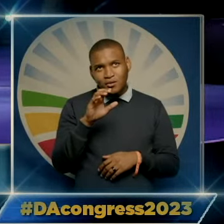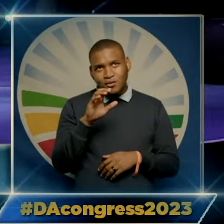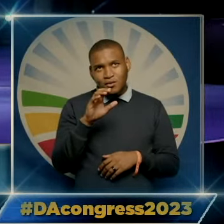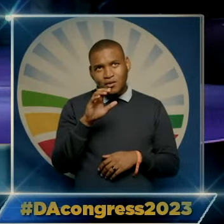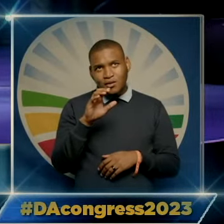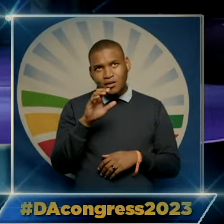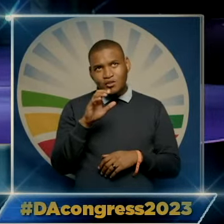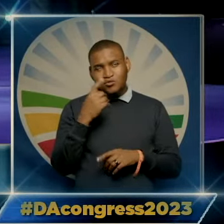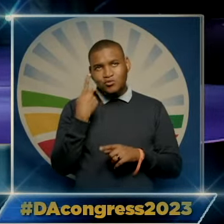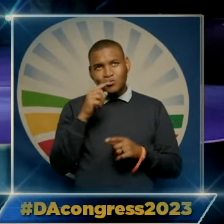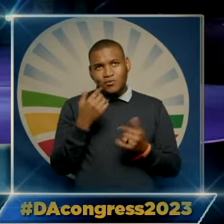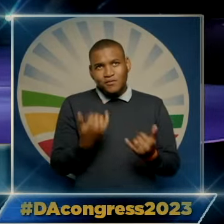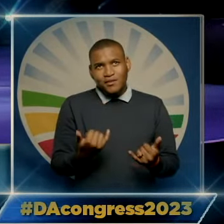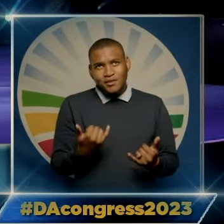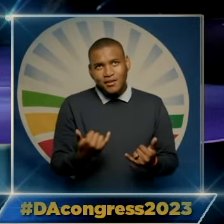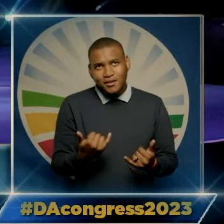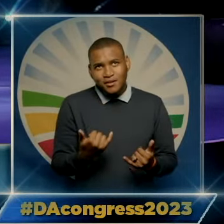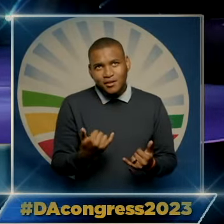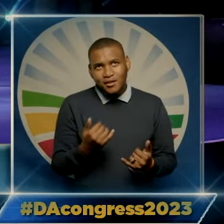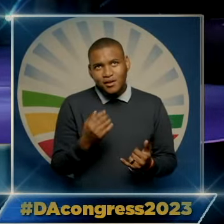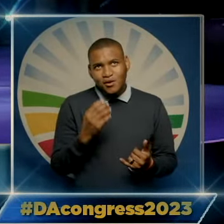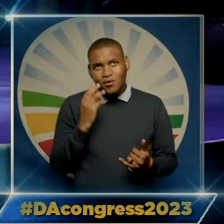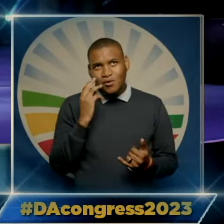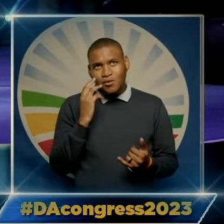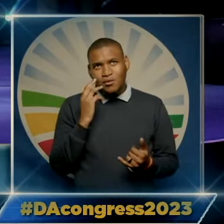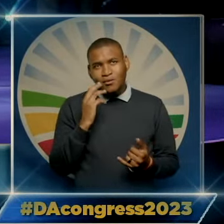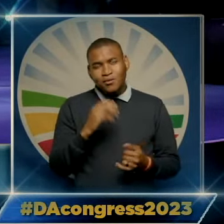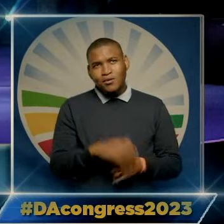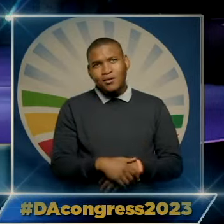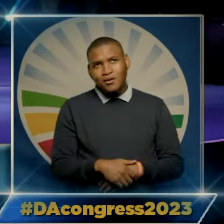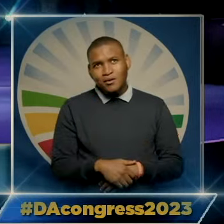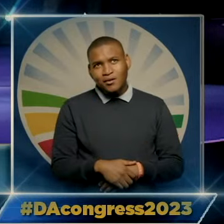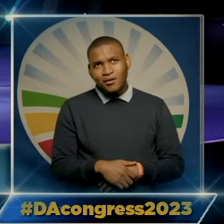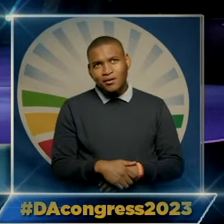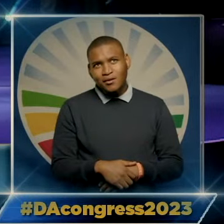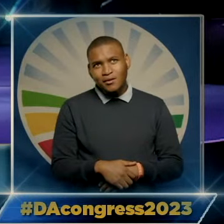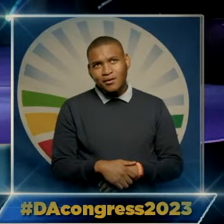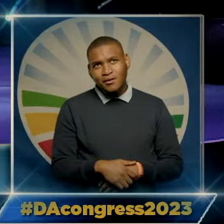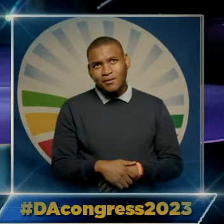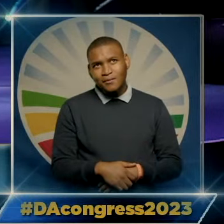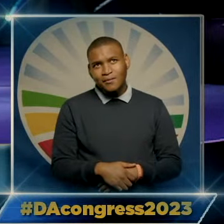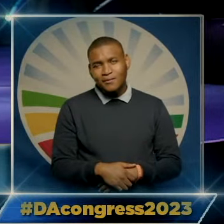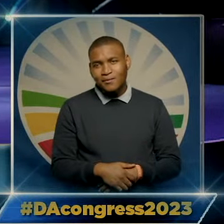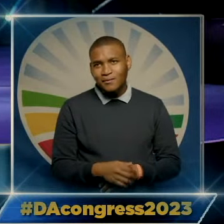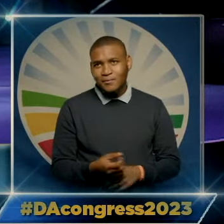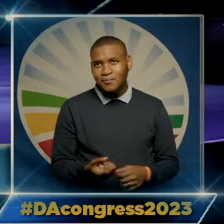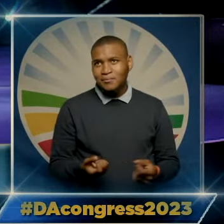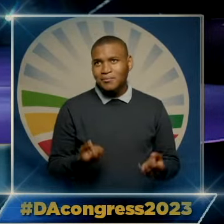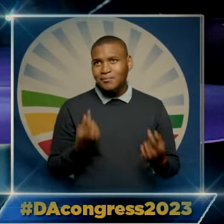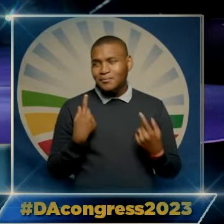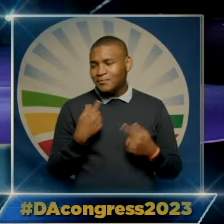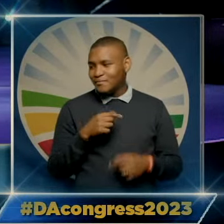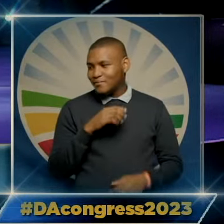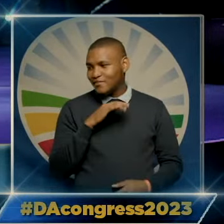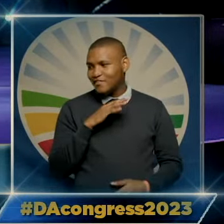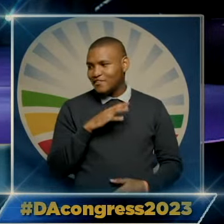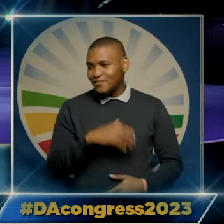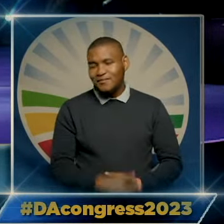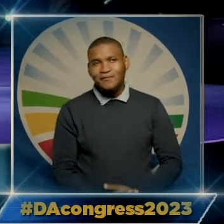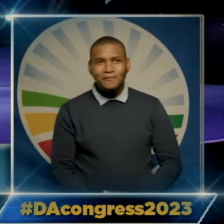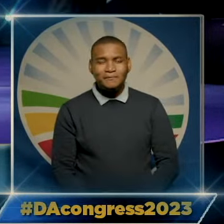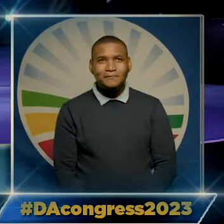So vandag wil ek u baie graag voorstel aan die hemelbesem van 'n Noord-Kaap klong.